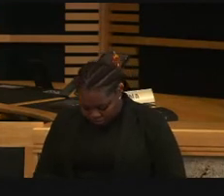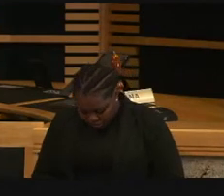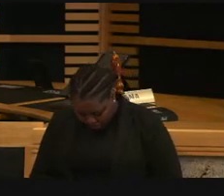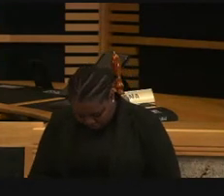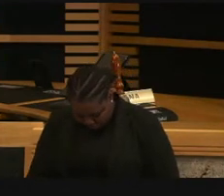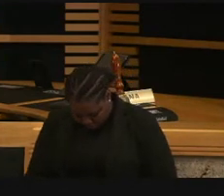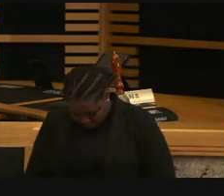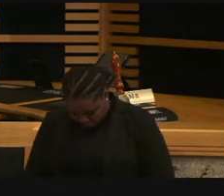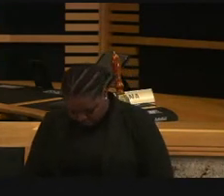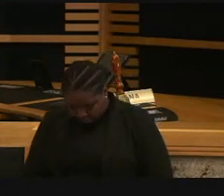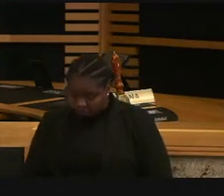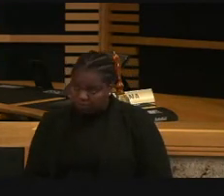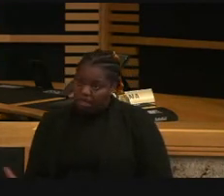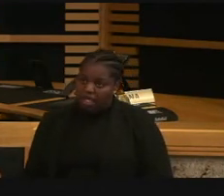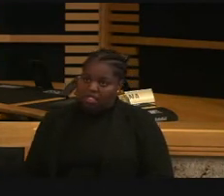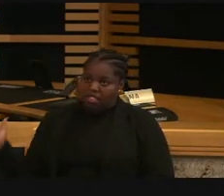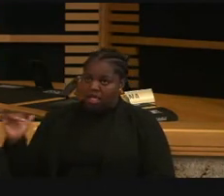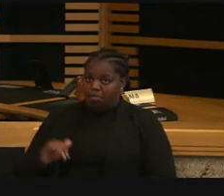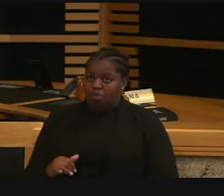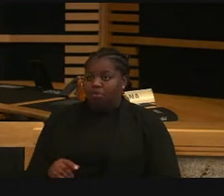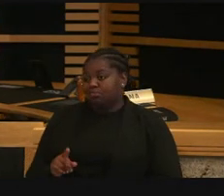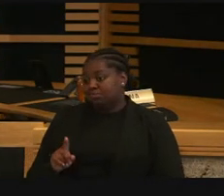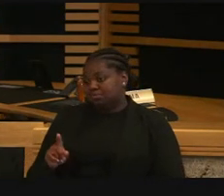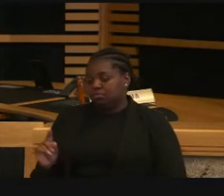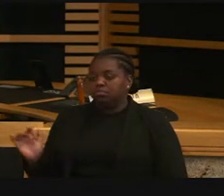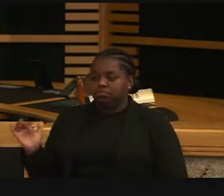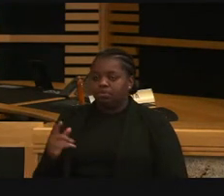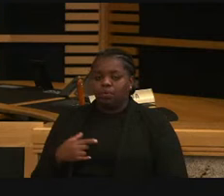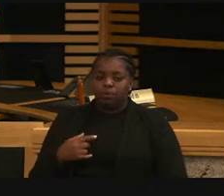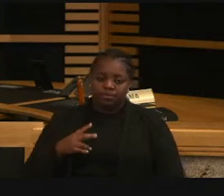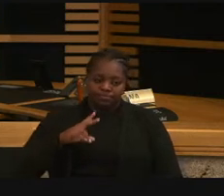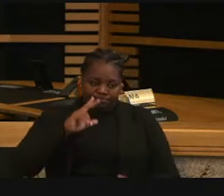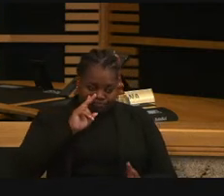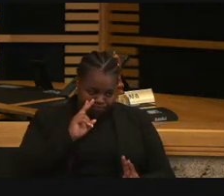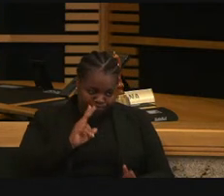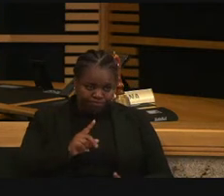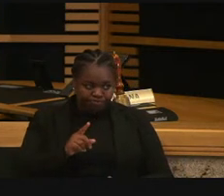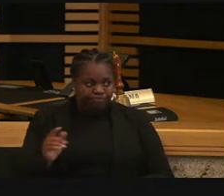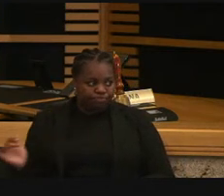airport, by airport siyile pha safika pha